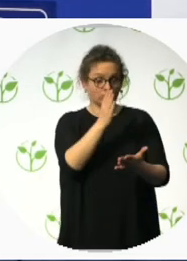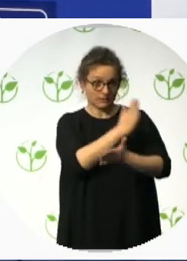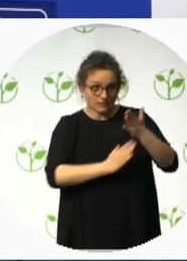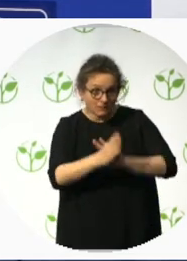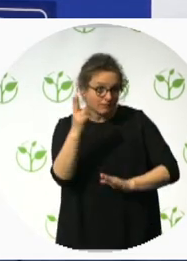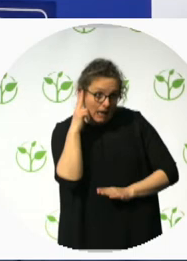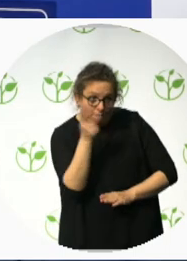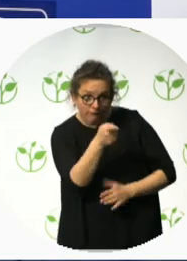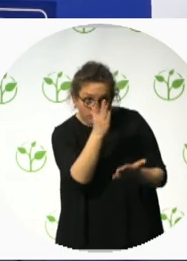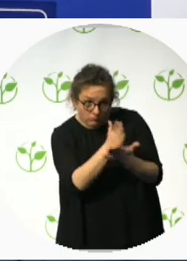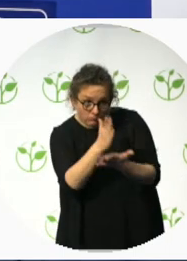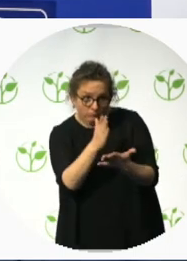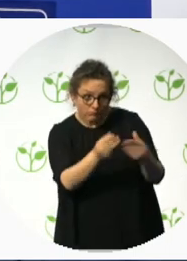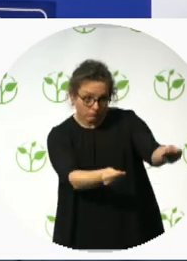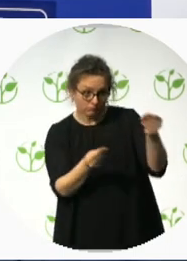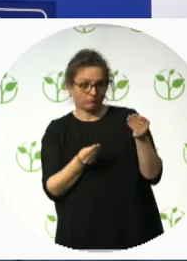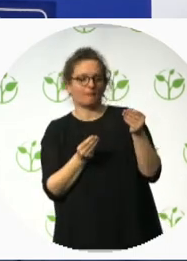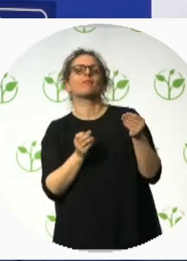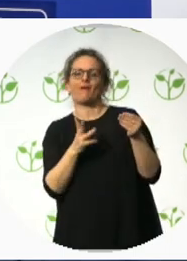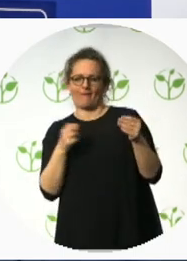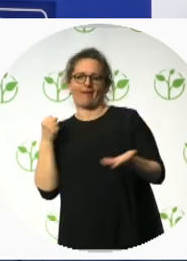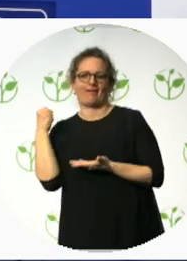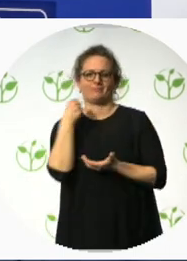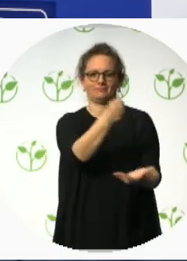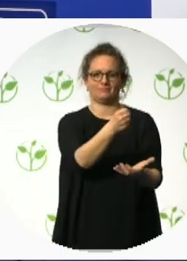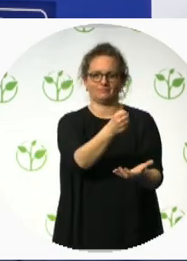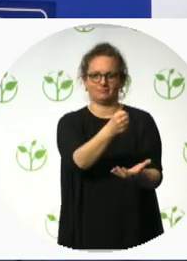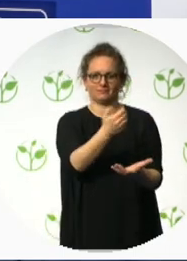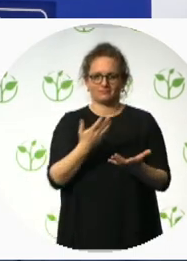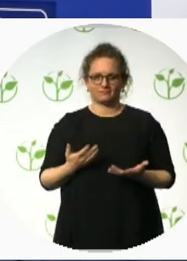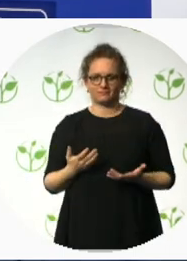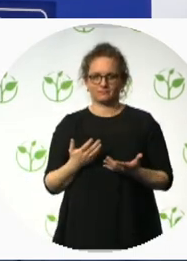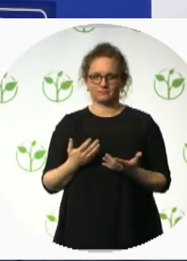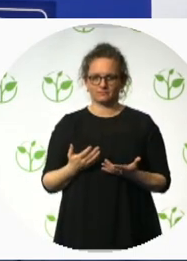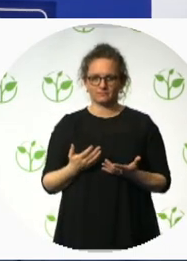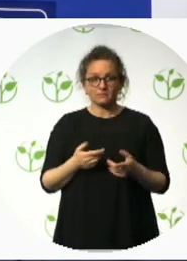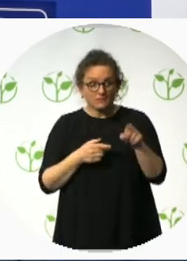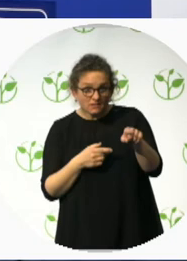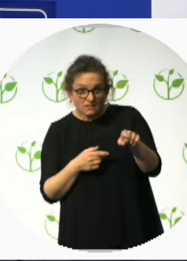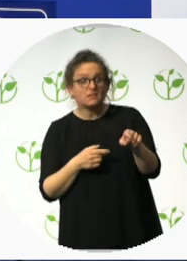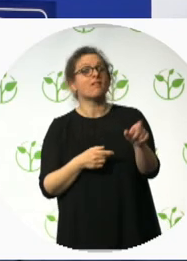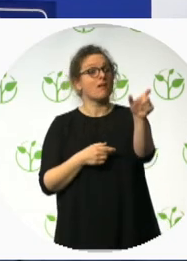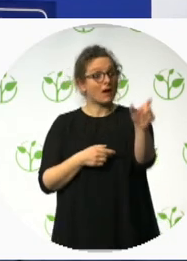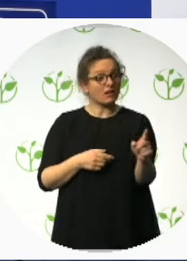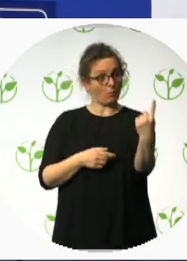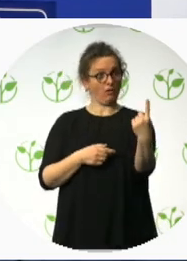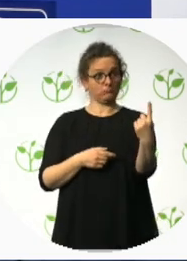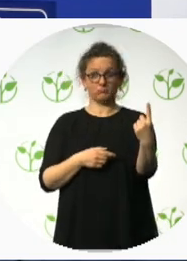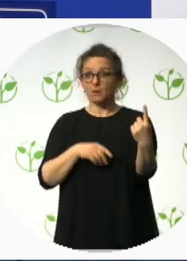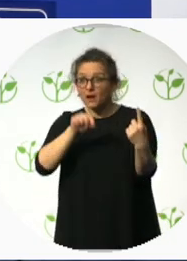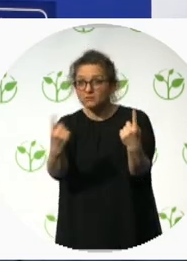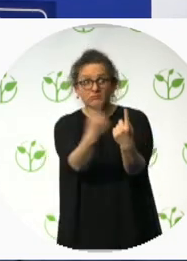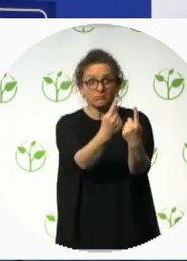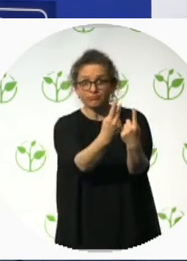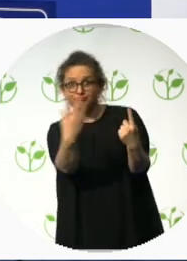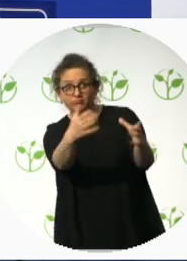you have to find someone else with the same interest. But the thinking is that if you educate a person well and